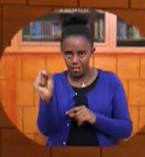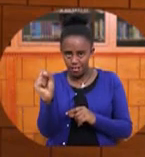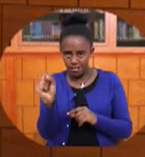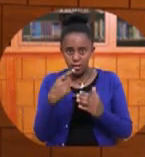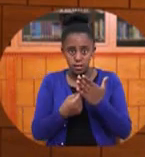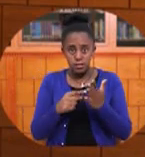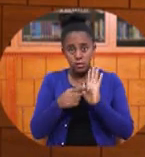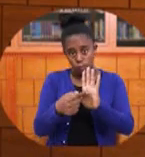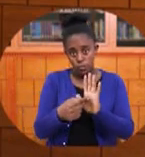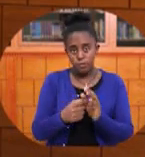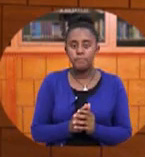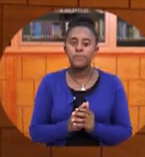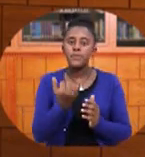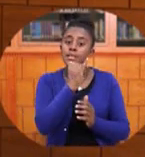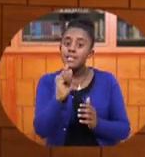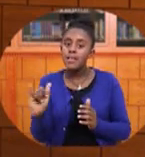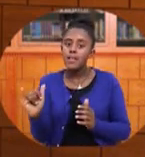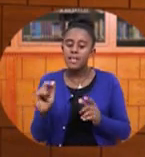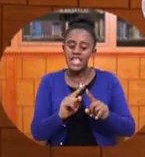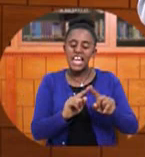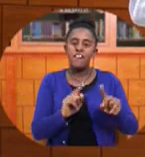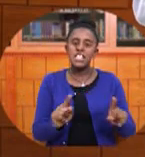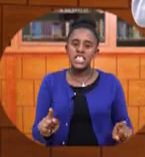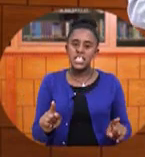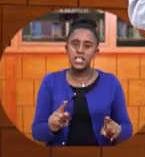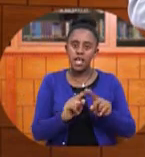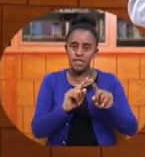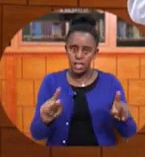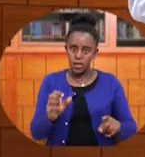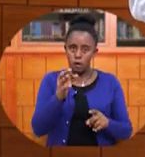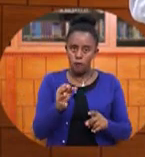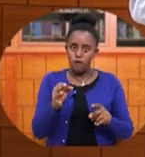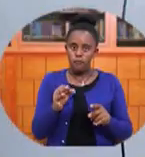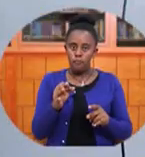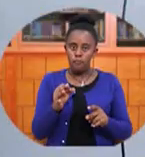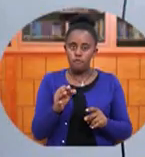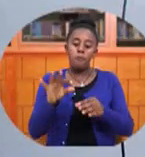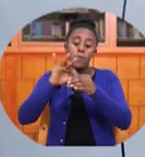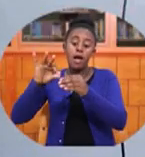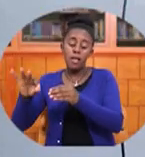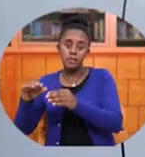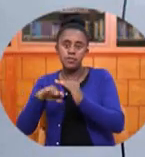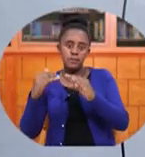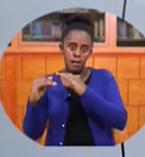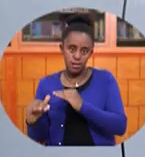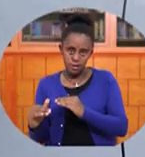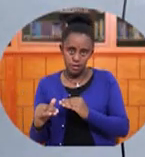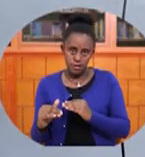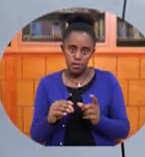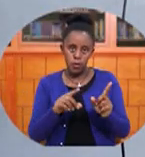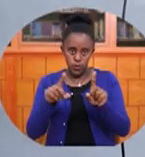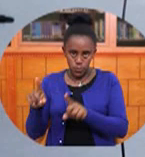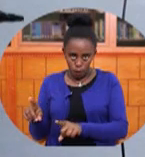housefly. This one is showing the diversity of plant in size. And